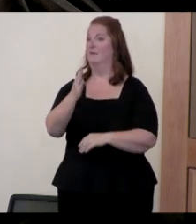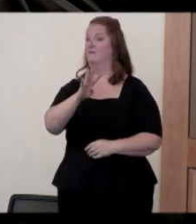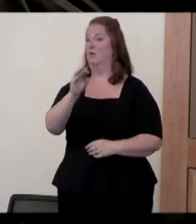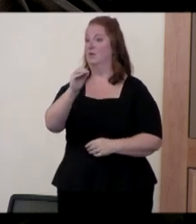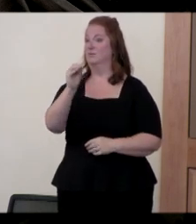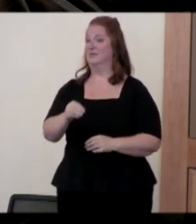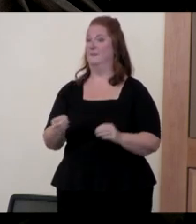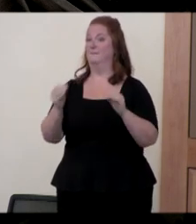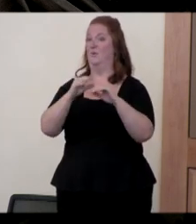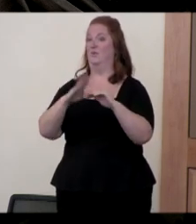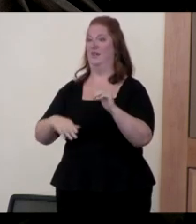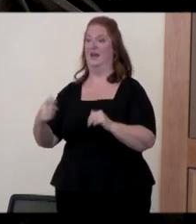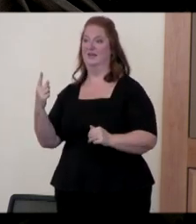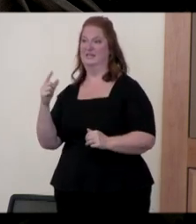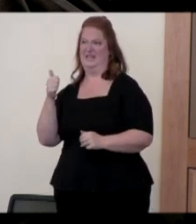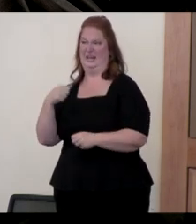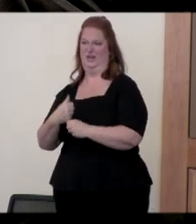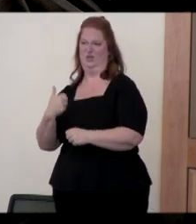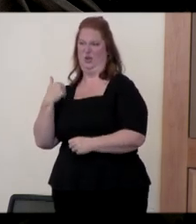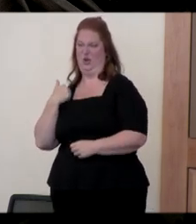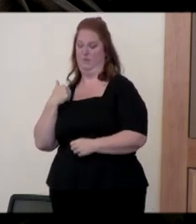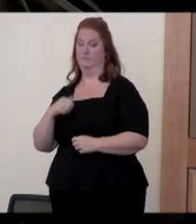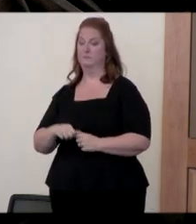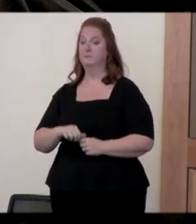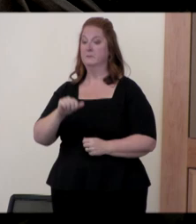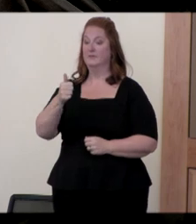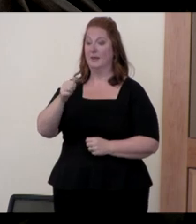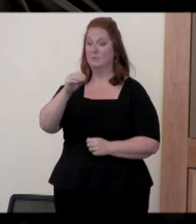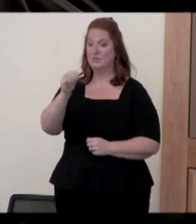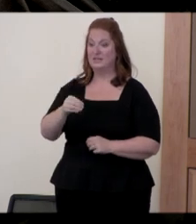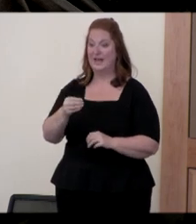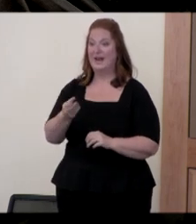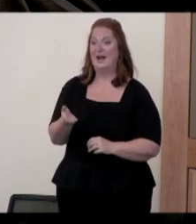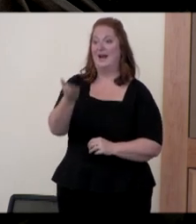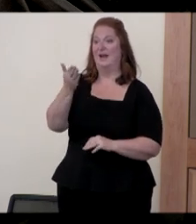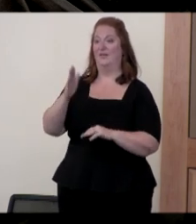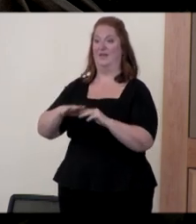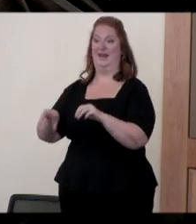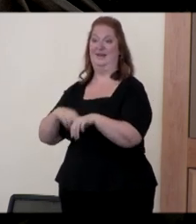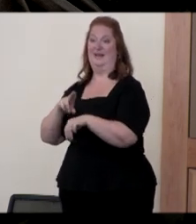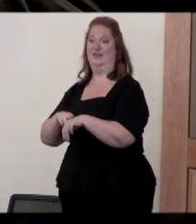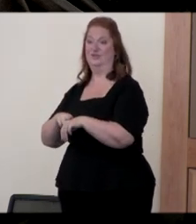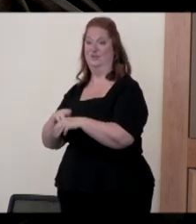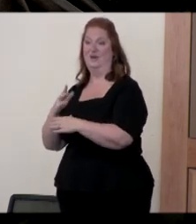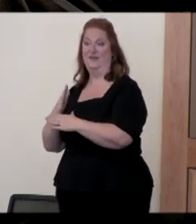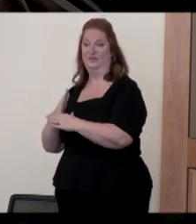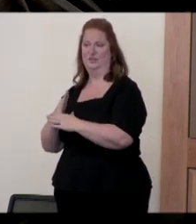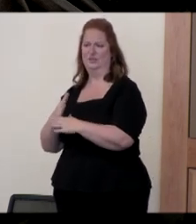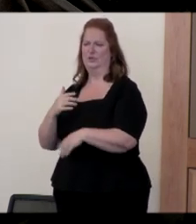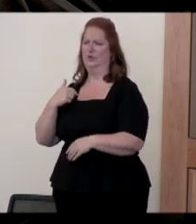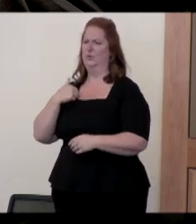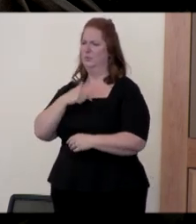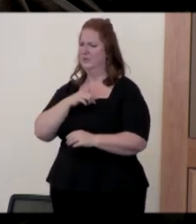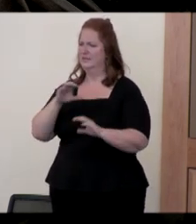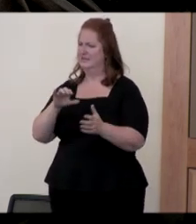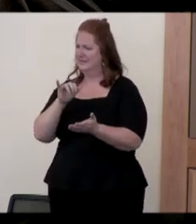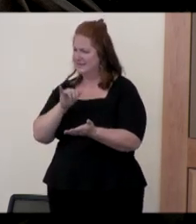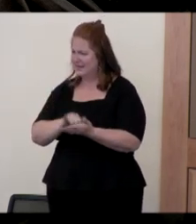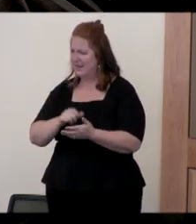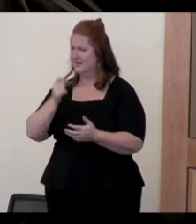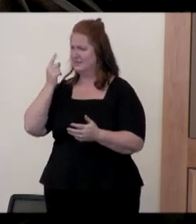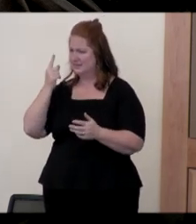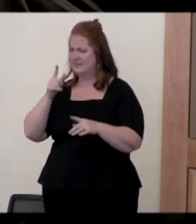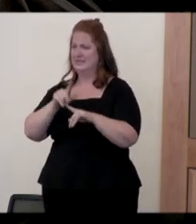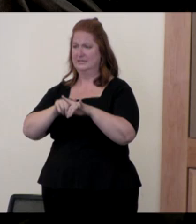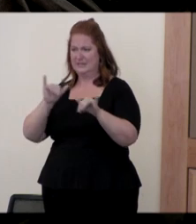a decade ago, and 10% higher than the national average. And we've done this at a time when across the